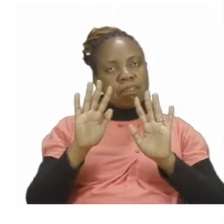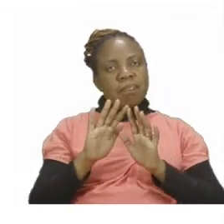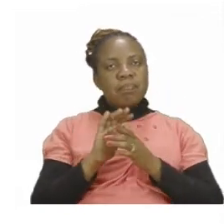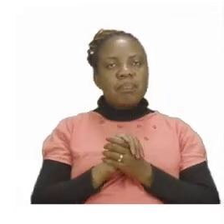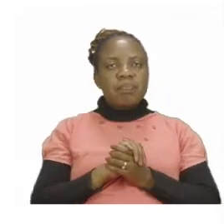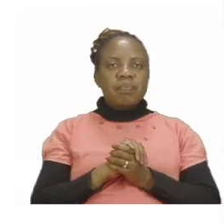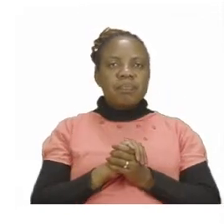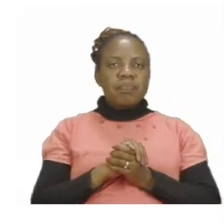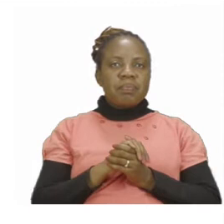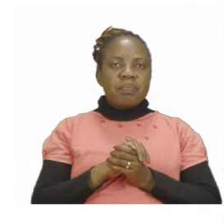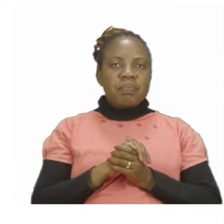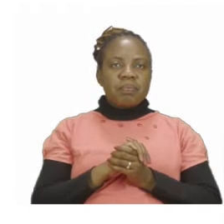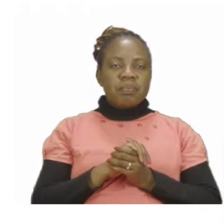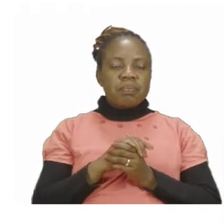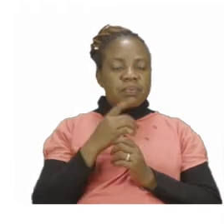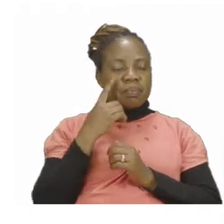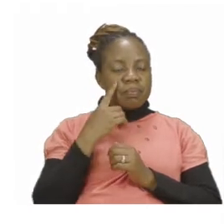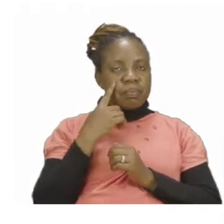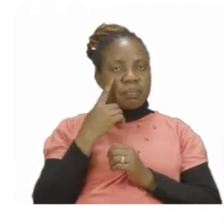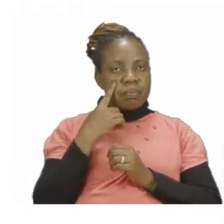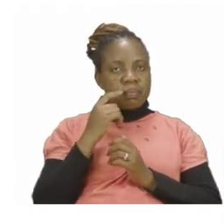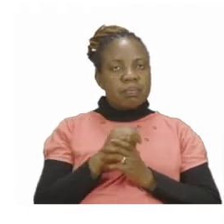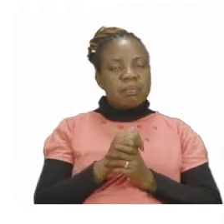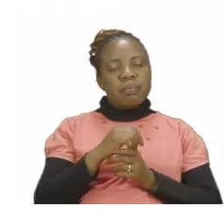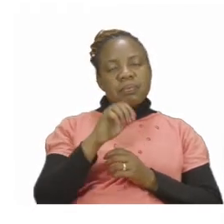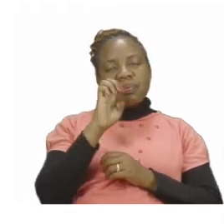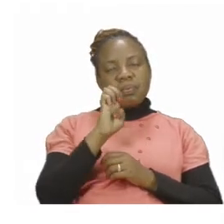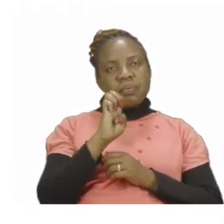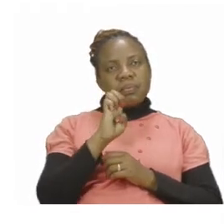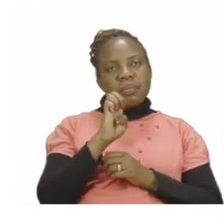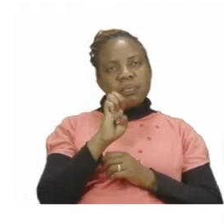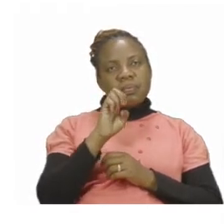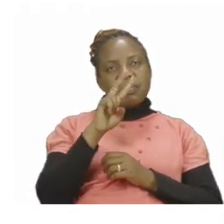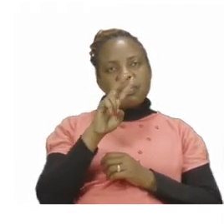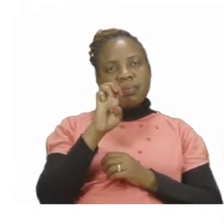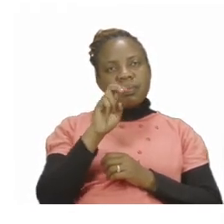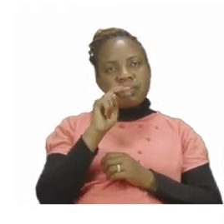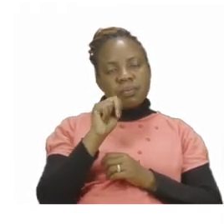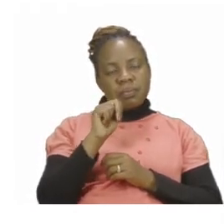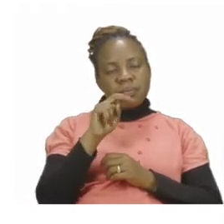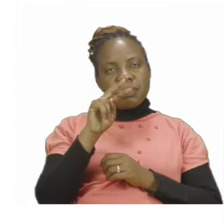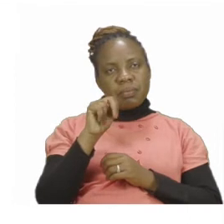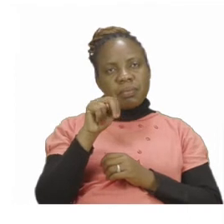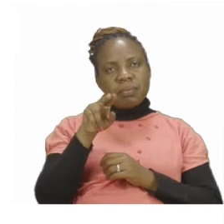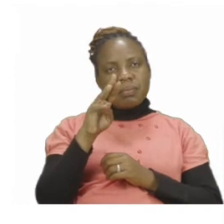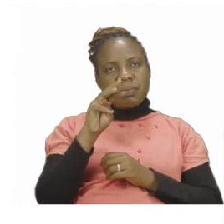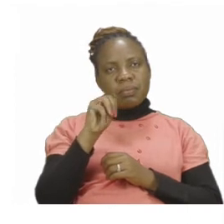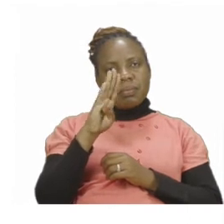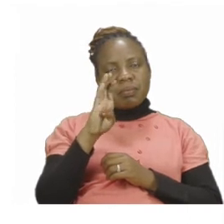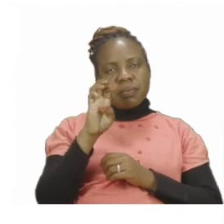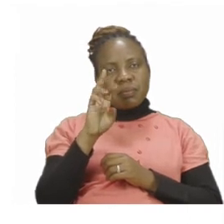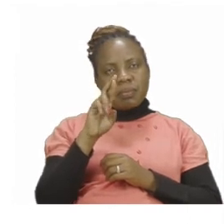have to look out for even numbers and odd numbers. So